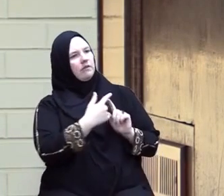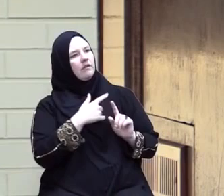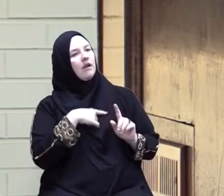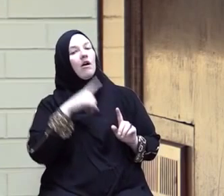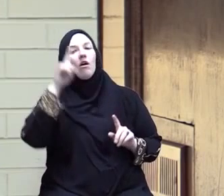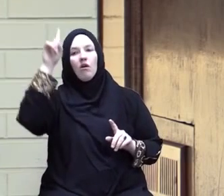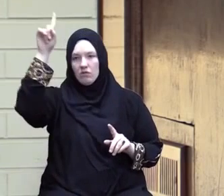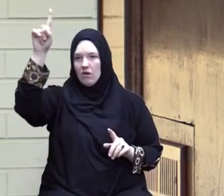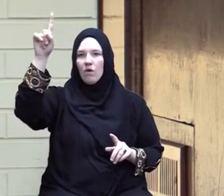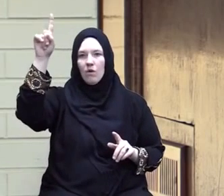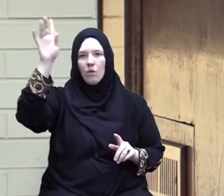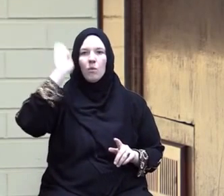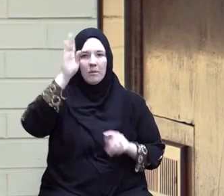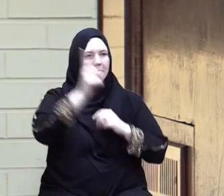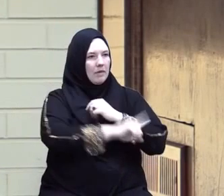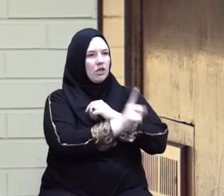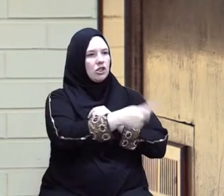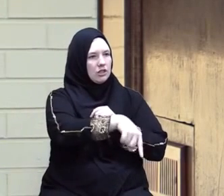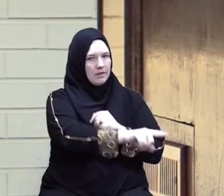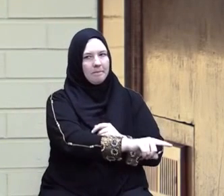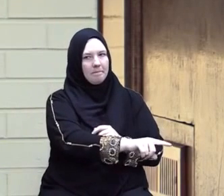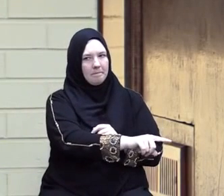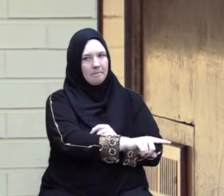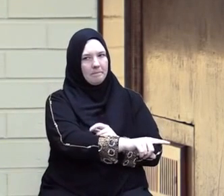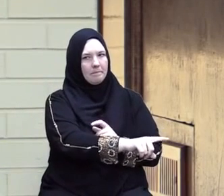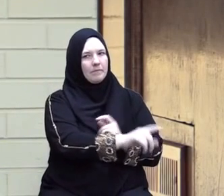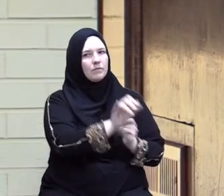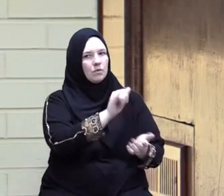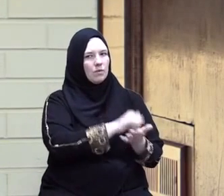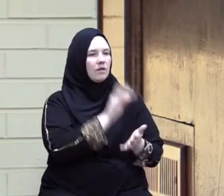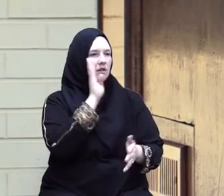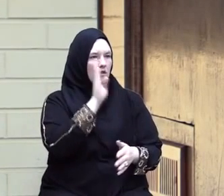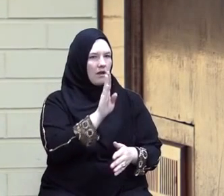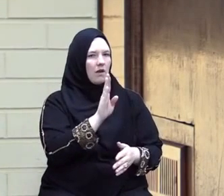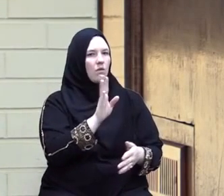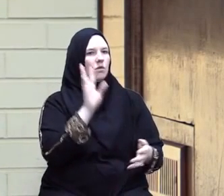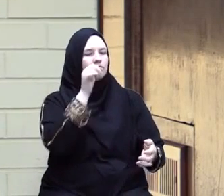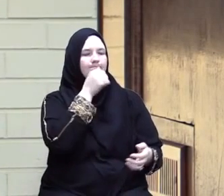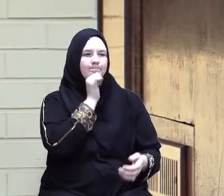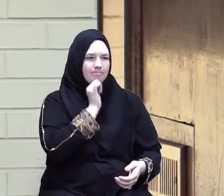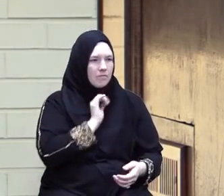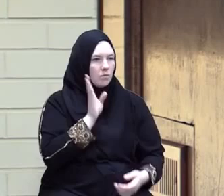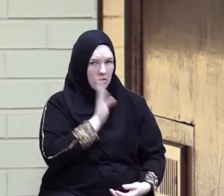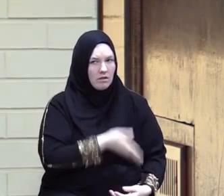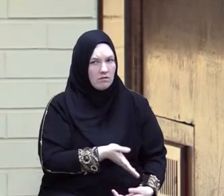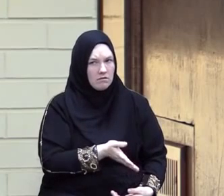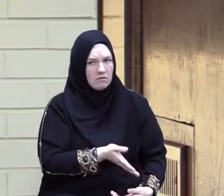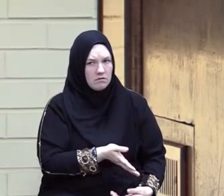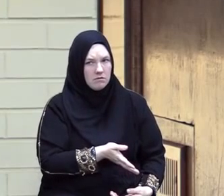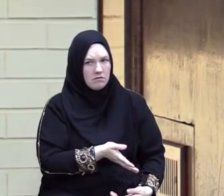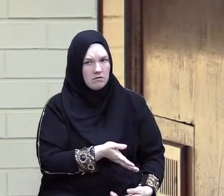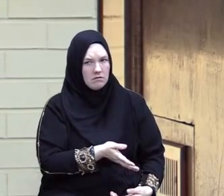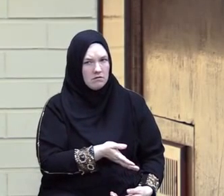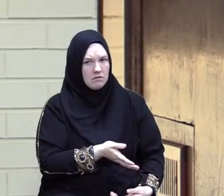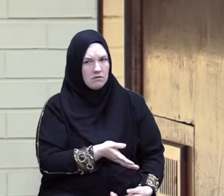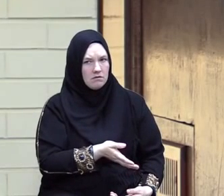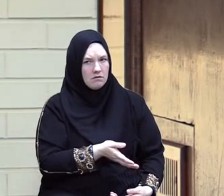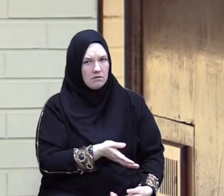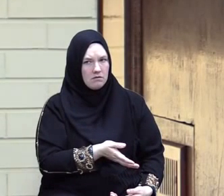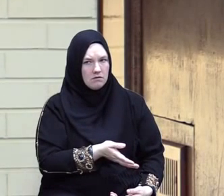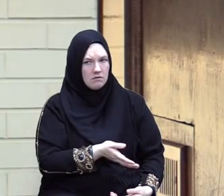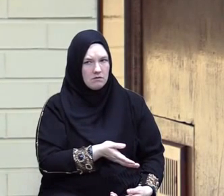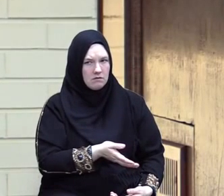Allah mocks them, and He extends for them so that they increase in tyranny and they go about